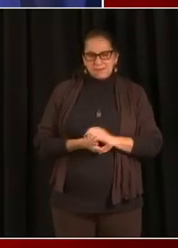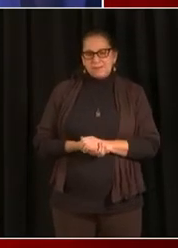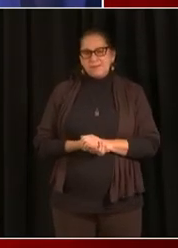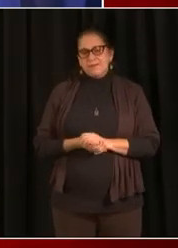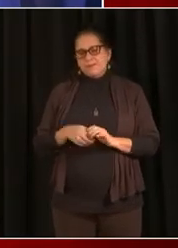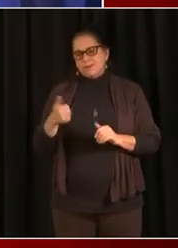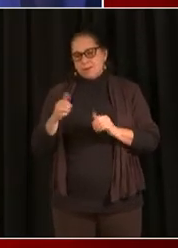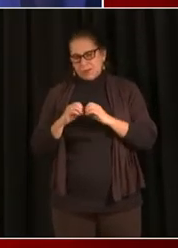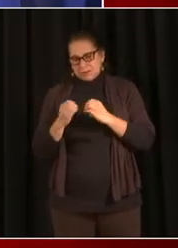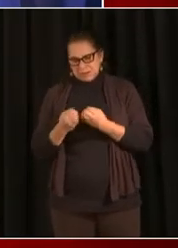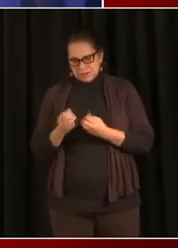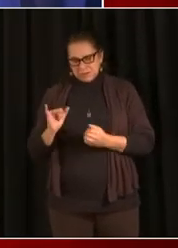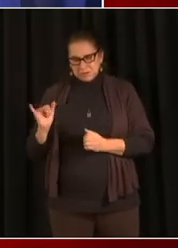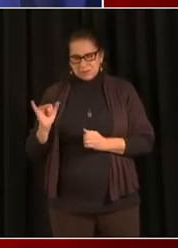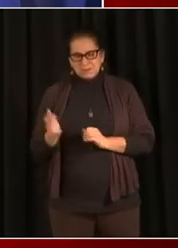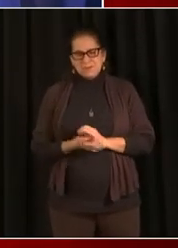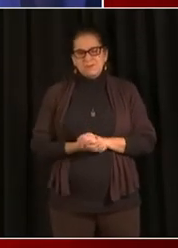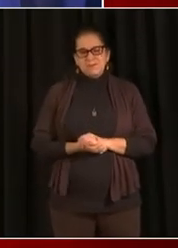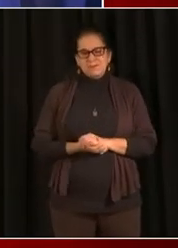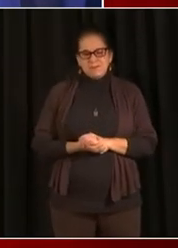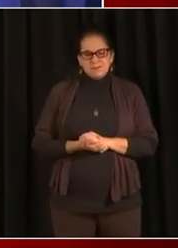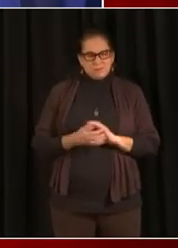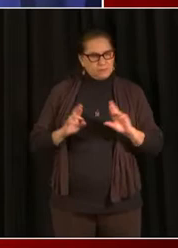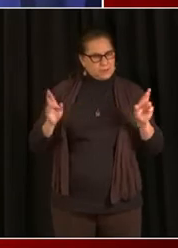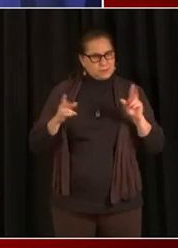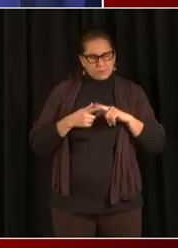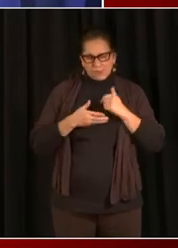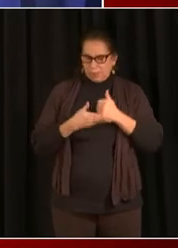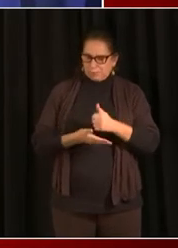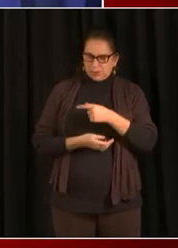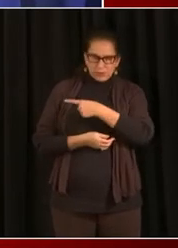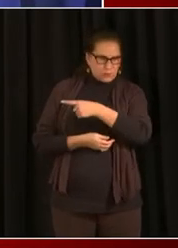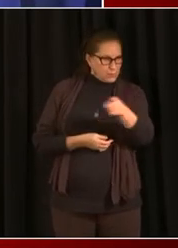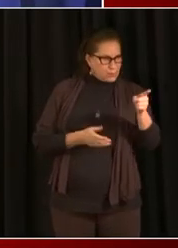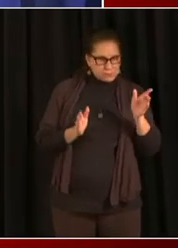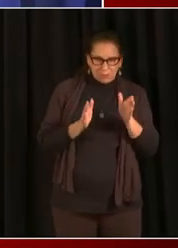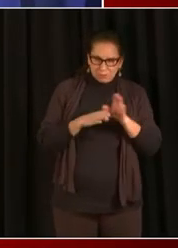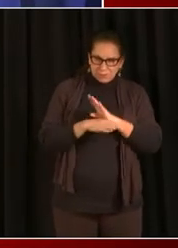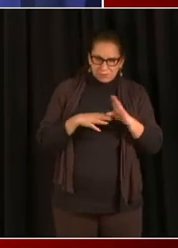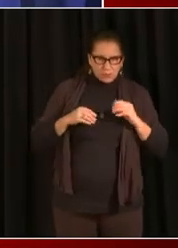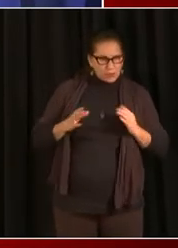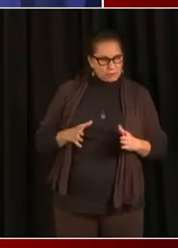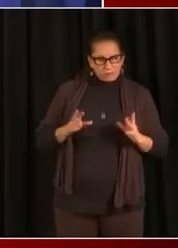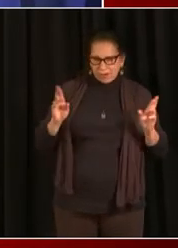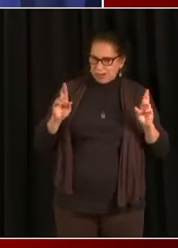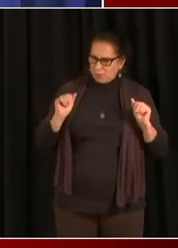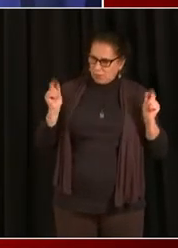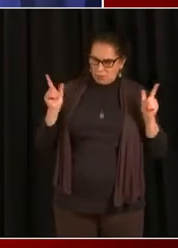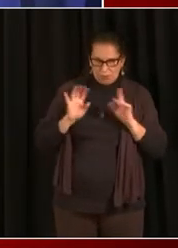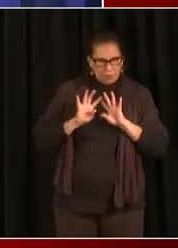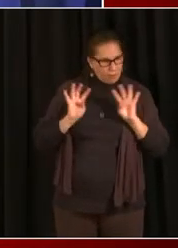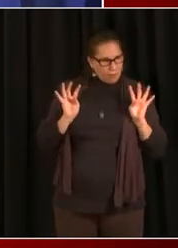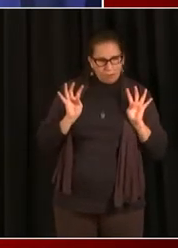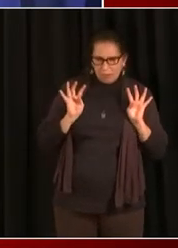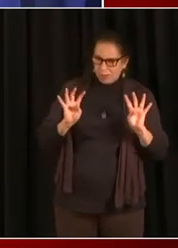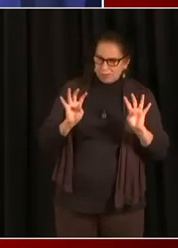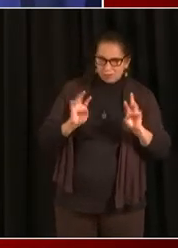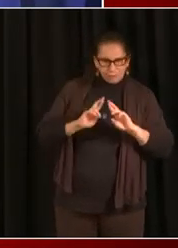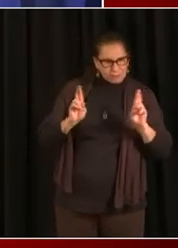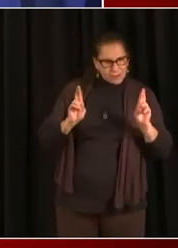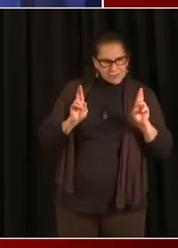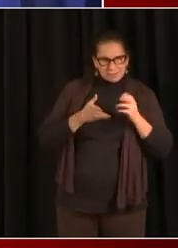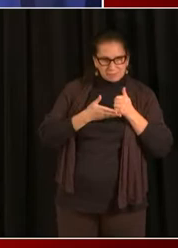across the city as well, are standing ready to assist through these experiences that we're having with